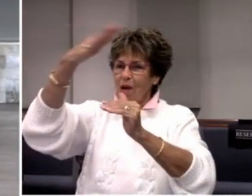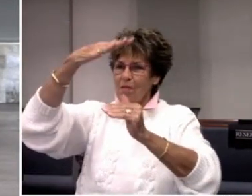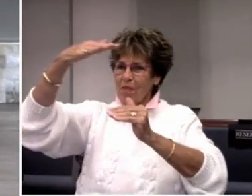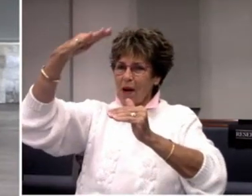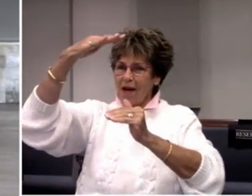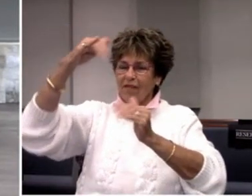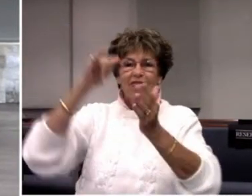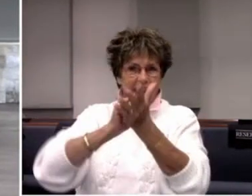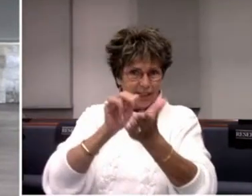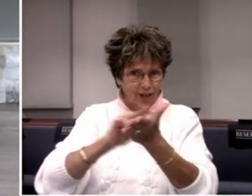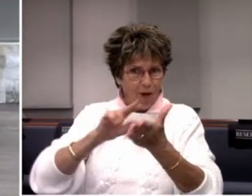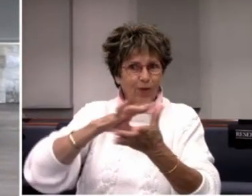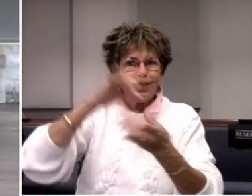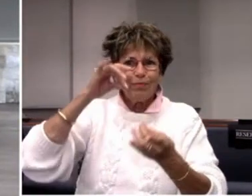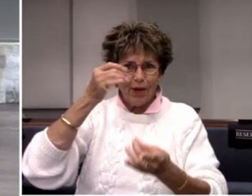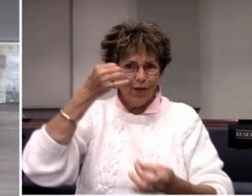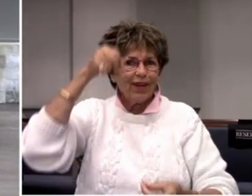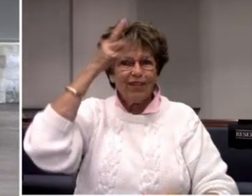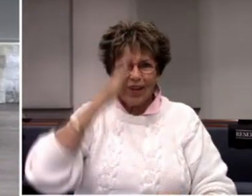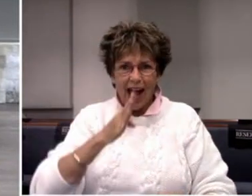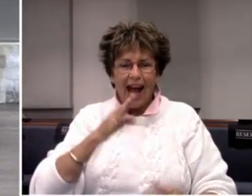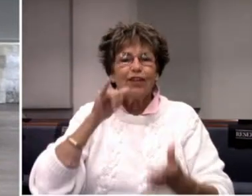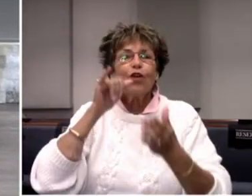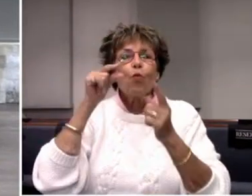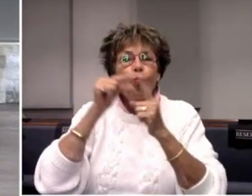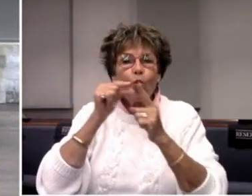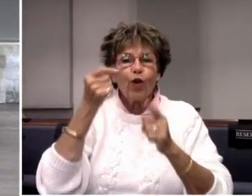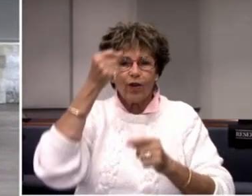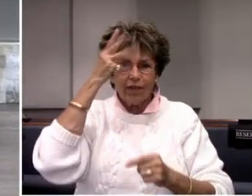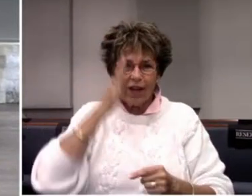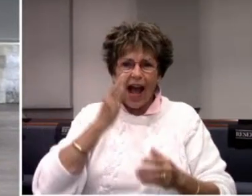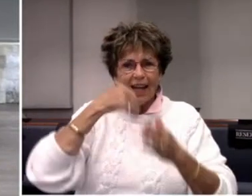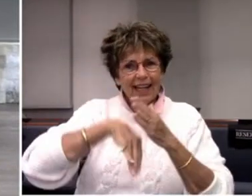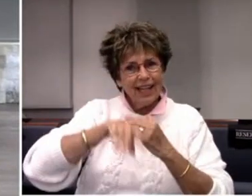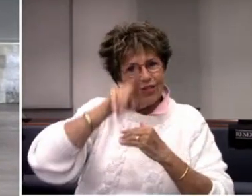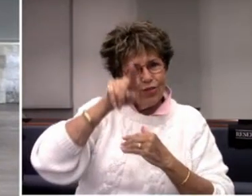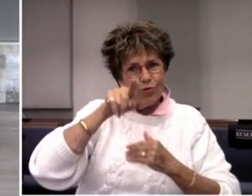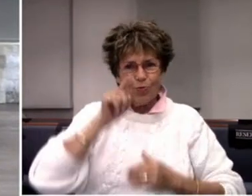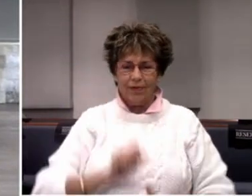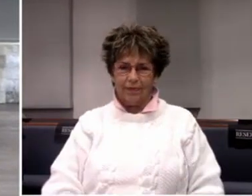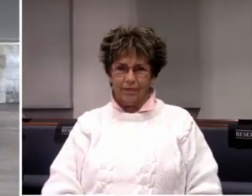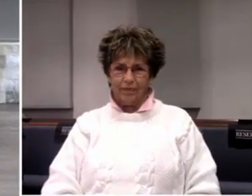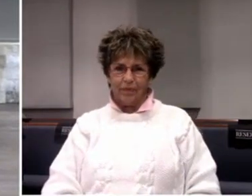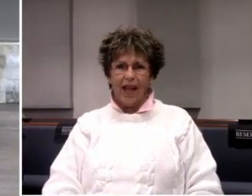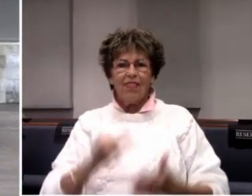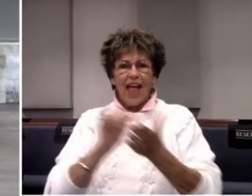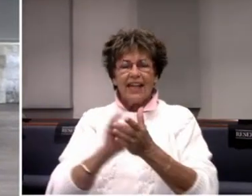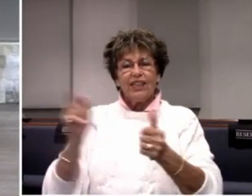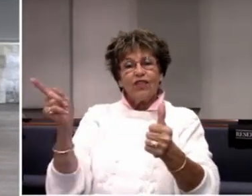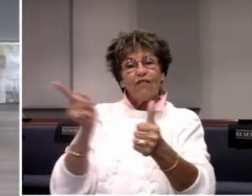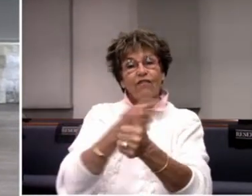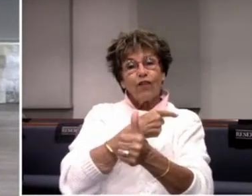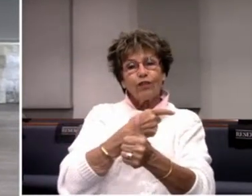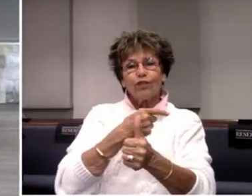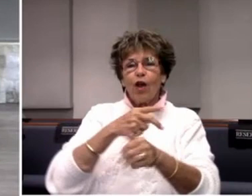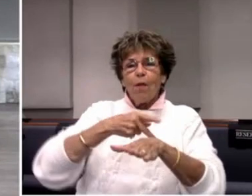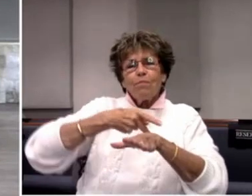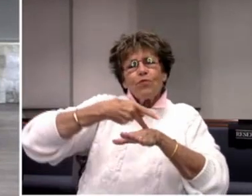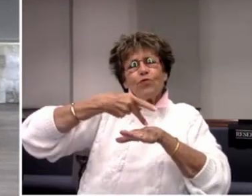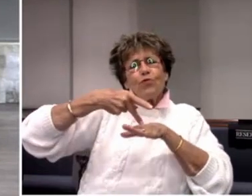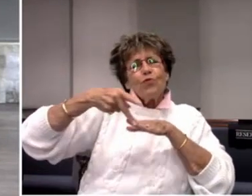the Holy Spirit of God in you. That's the Word of God. The wisdom that is from above is first